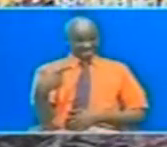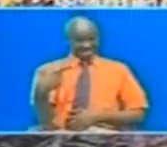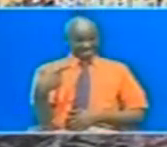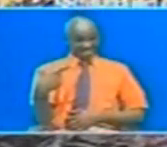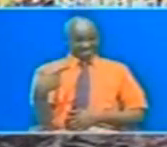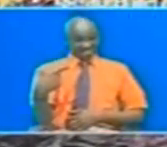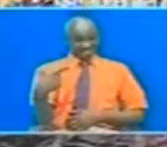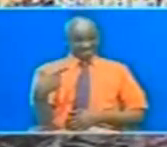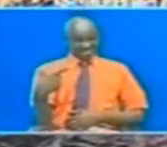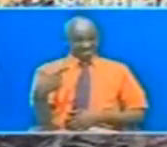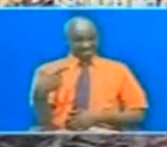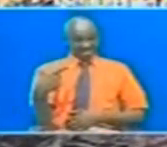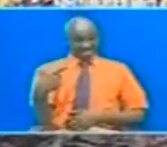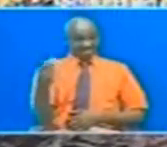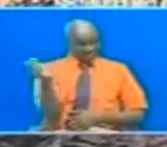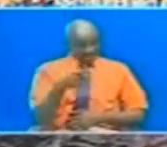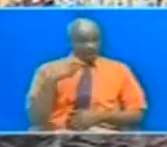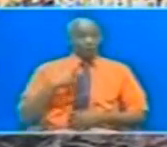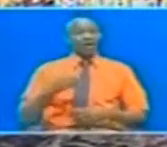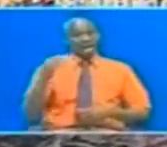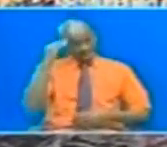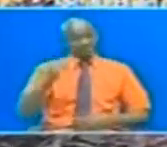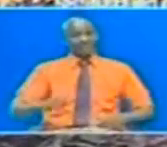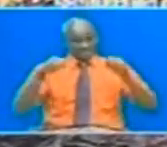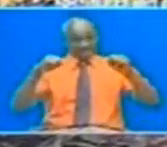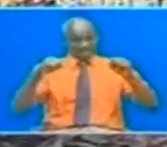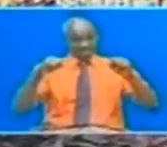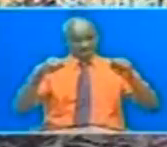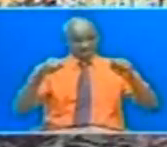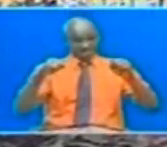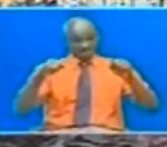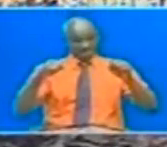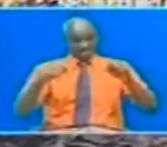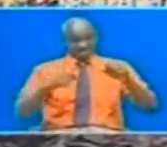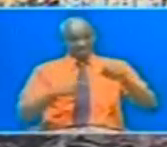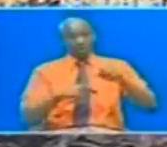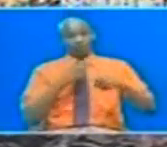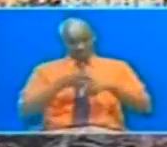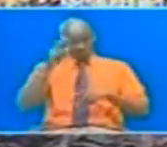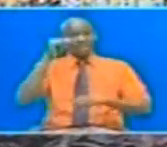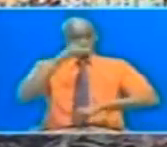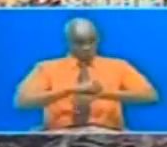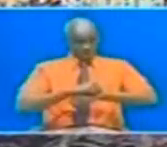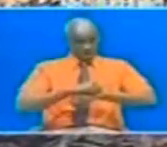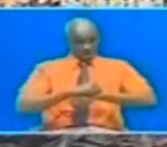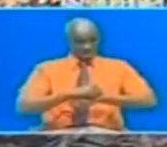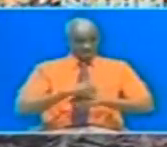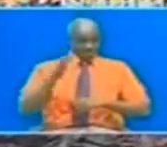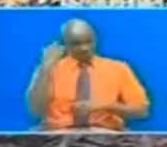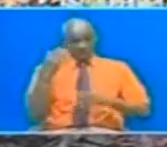the salary of a principal, chief principal of a secondary school was